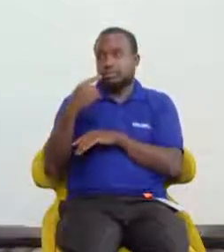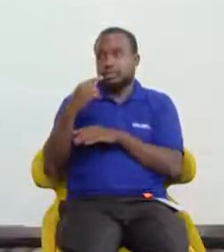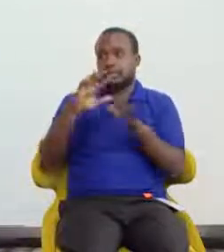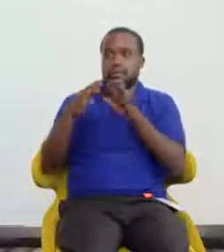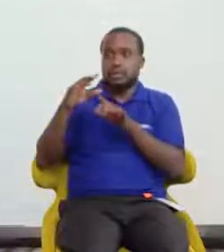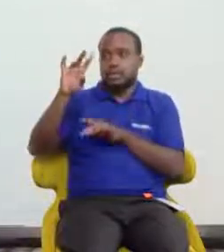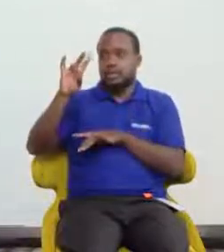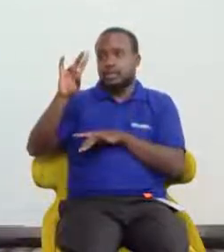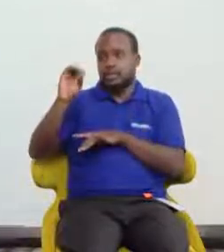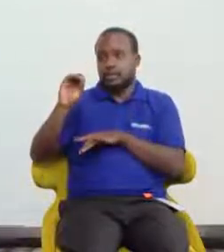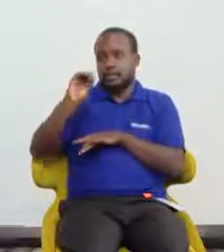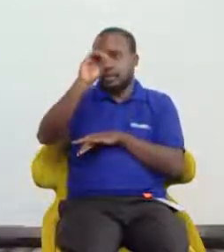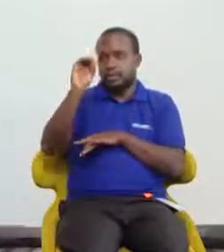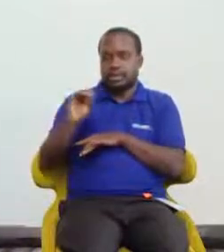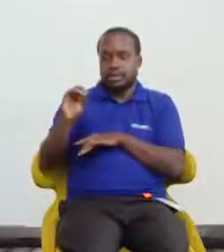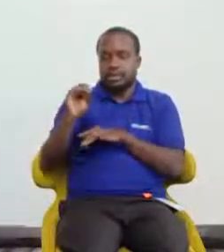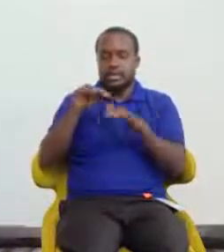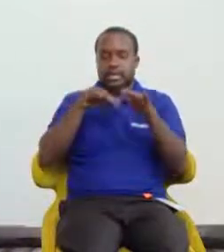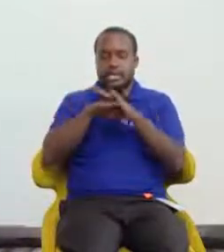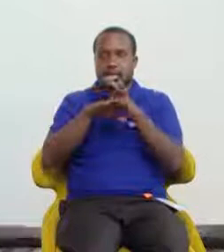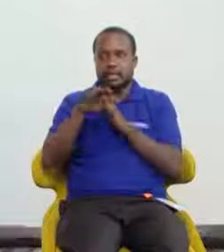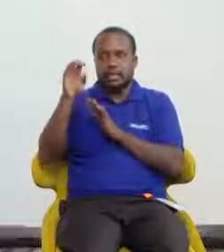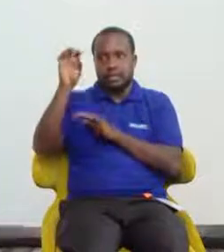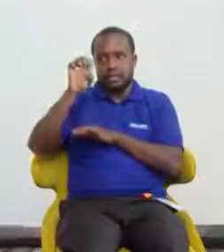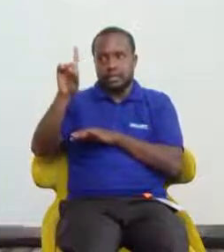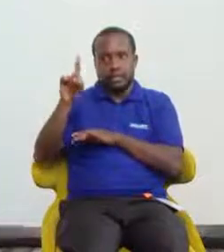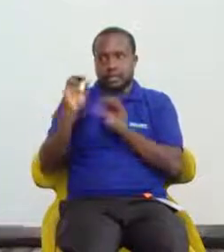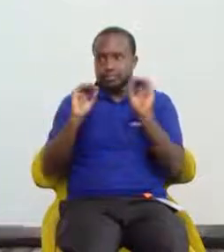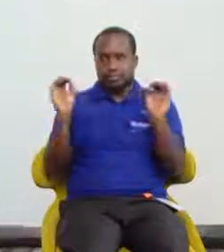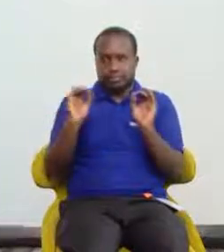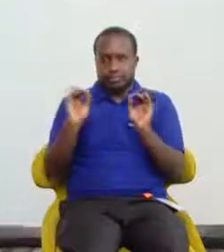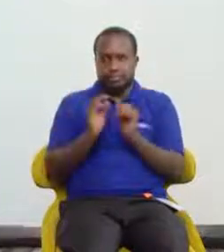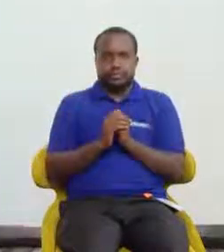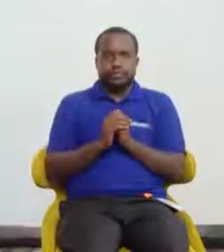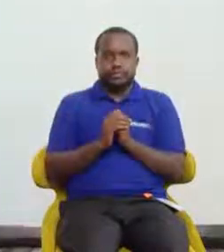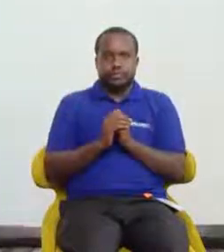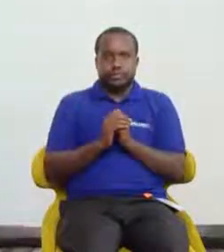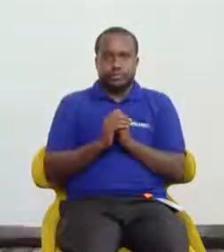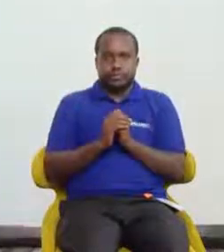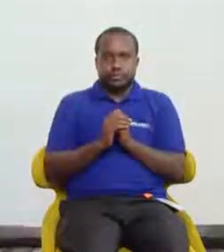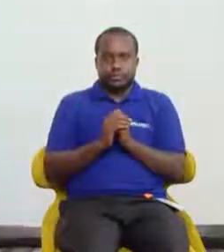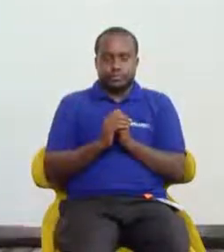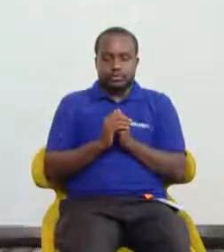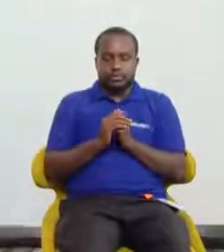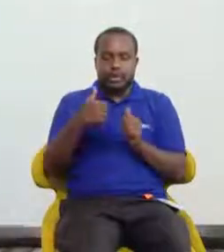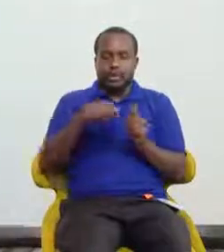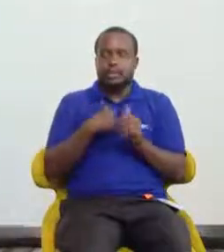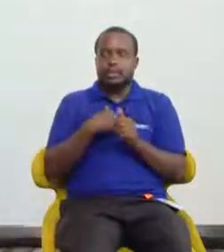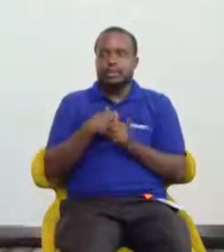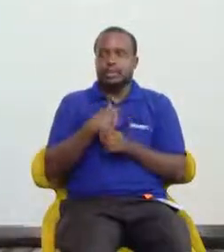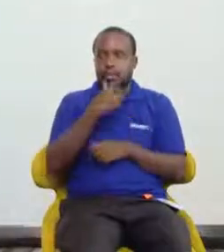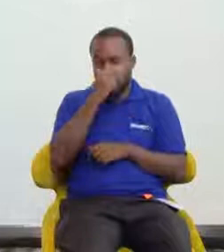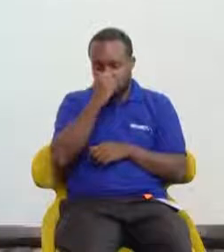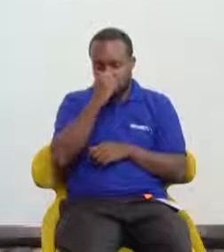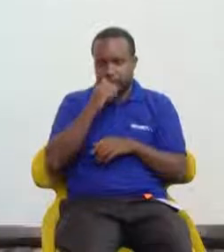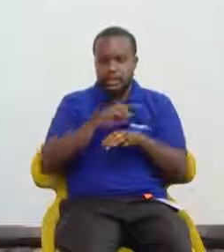of children with disabilities don't access education. And I wish the National Council